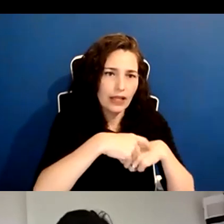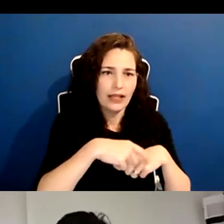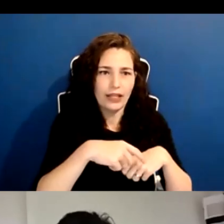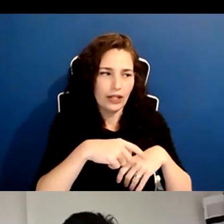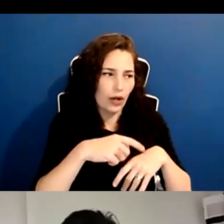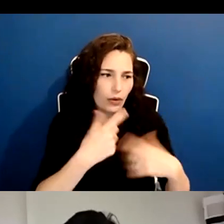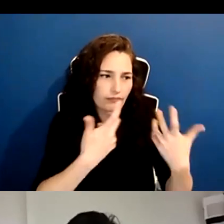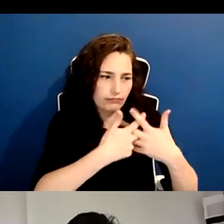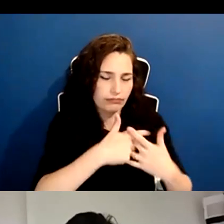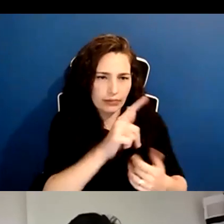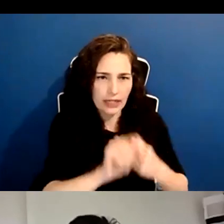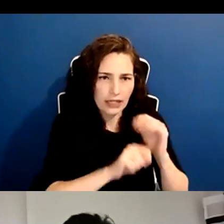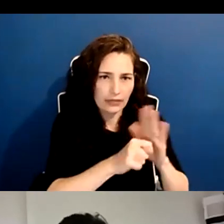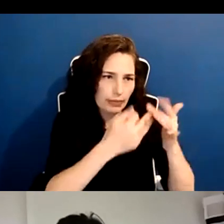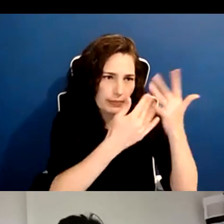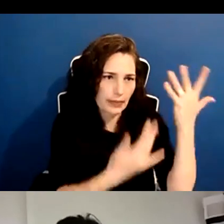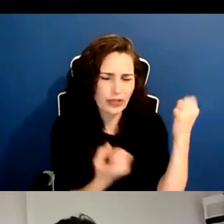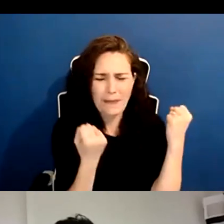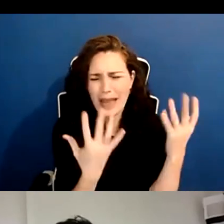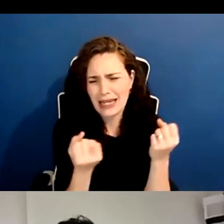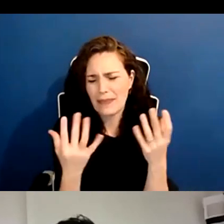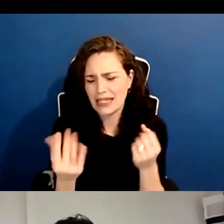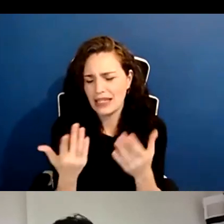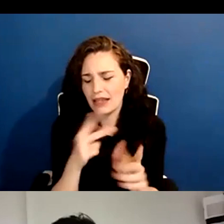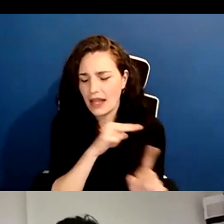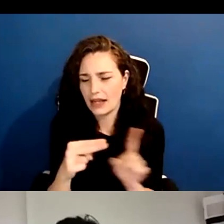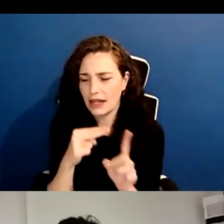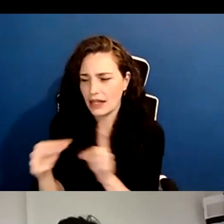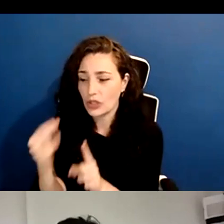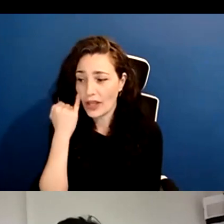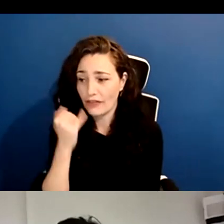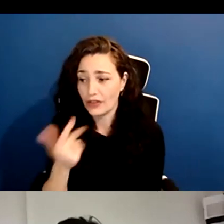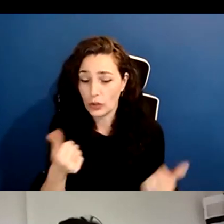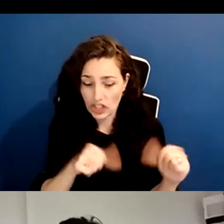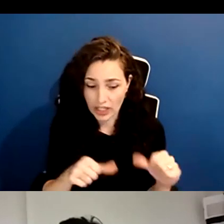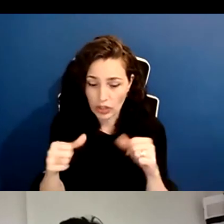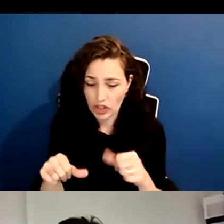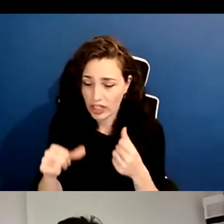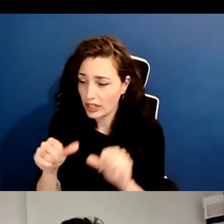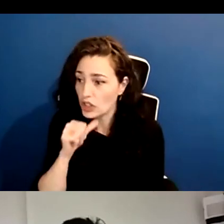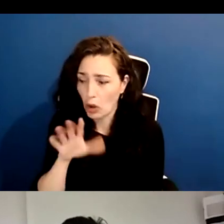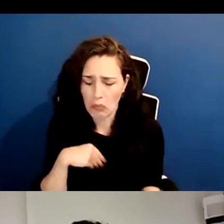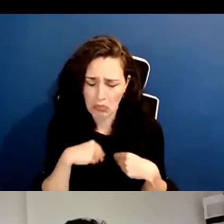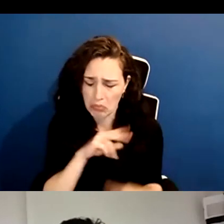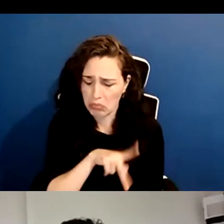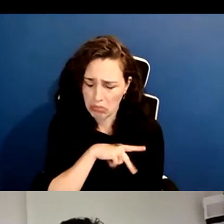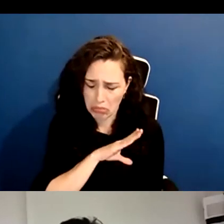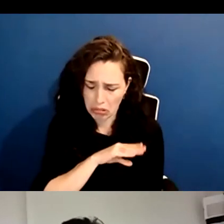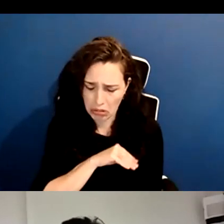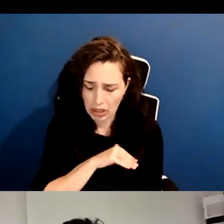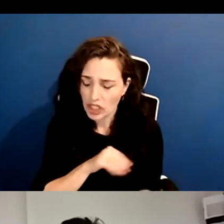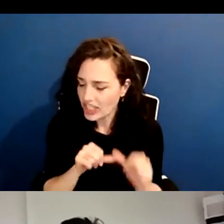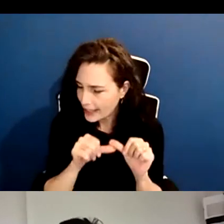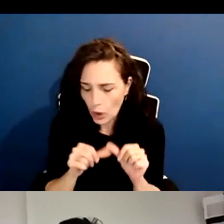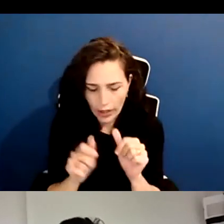So just don't take it personally if you do get a rejection, and just keep going. Just, you know, your story's worth it. You've given it all